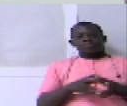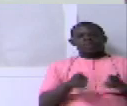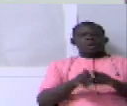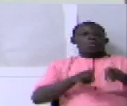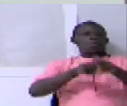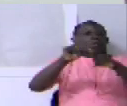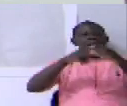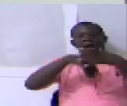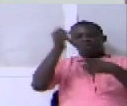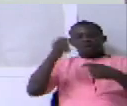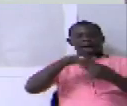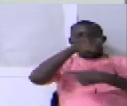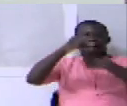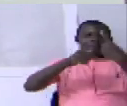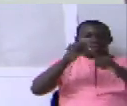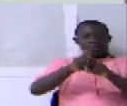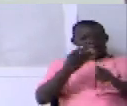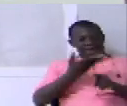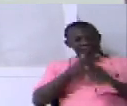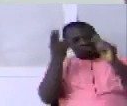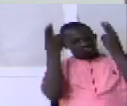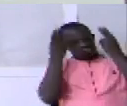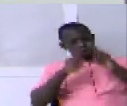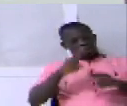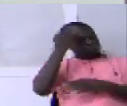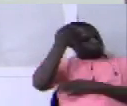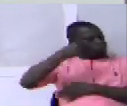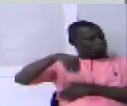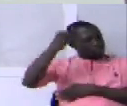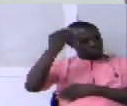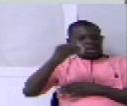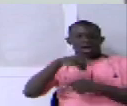Without regard as to existing laws. That